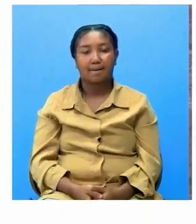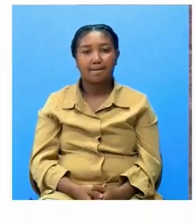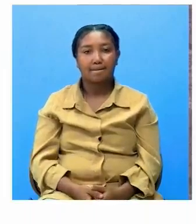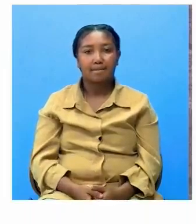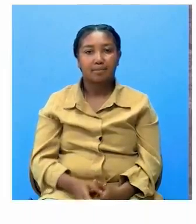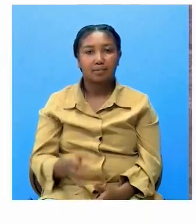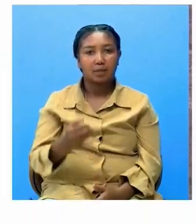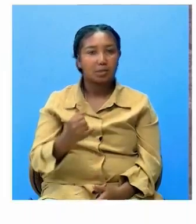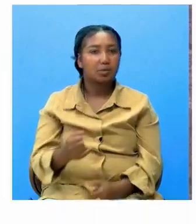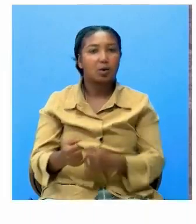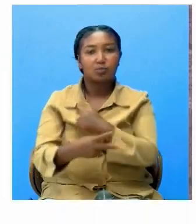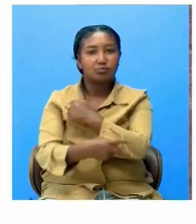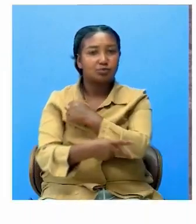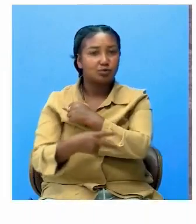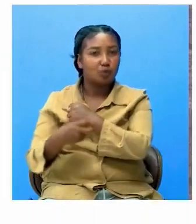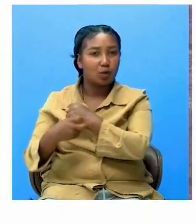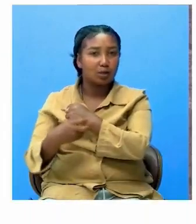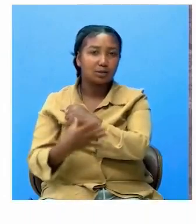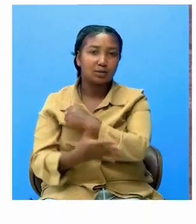is stolen.